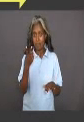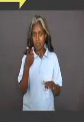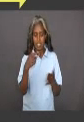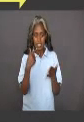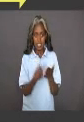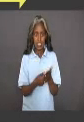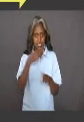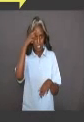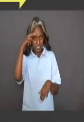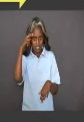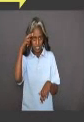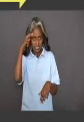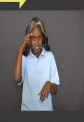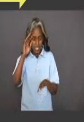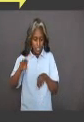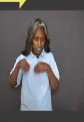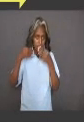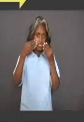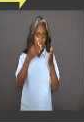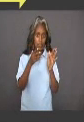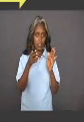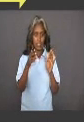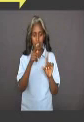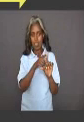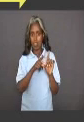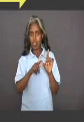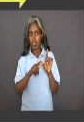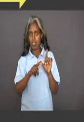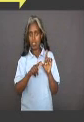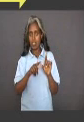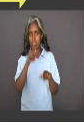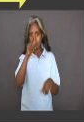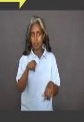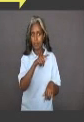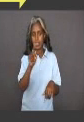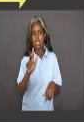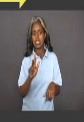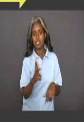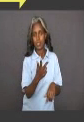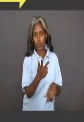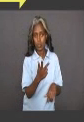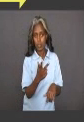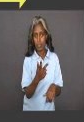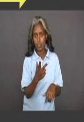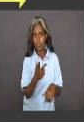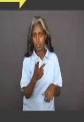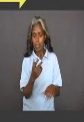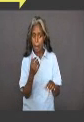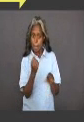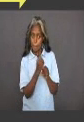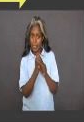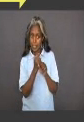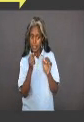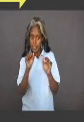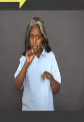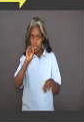In this case, the given angle is in the third quadrant, making the